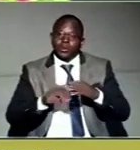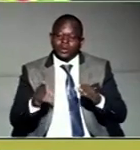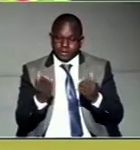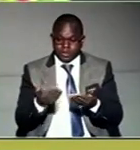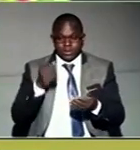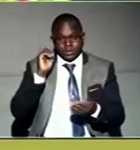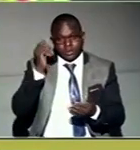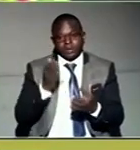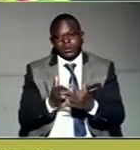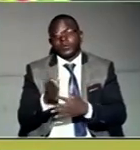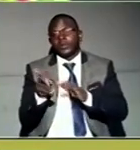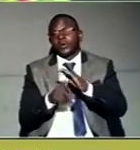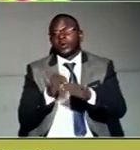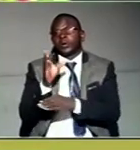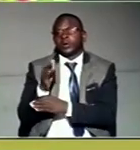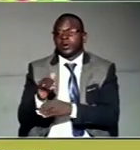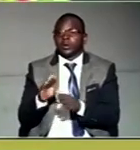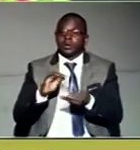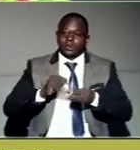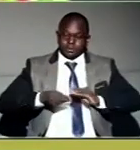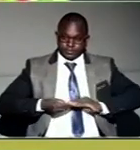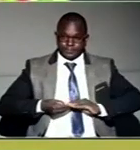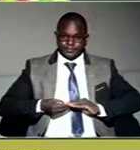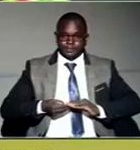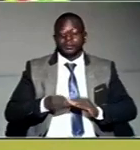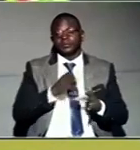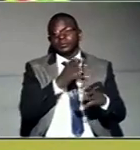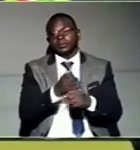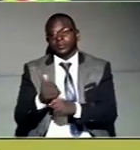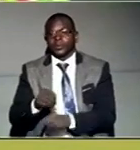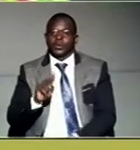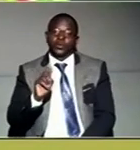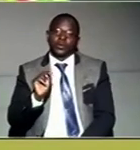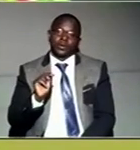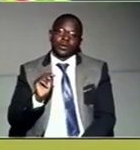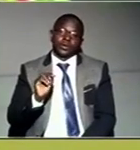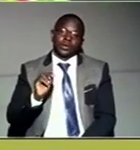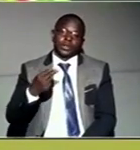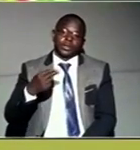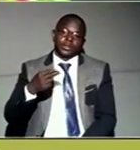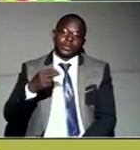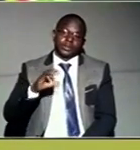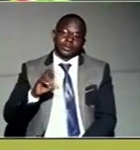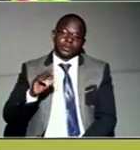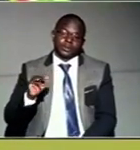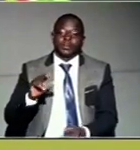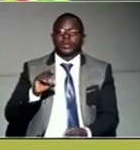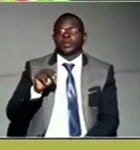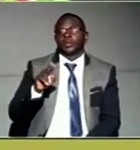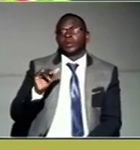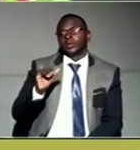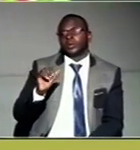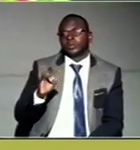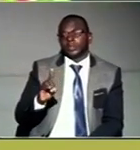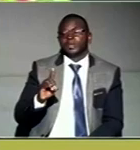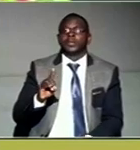Uganda, through the Office of the Prime Minister, partner agencies like UNHCR, USAID, and other, among